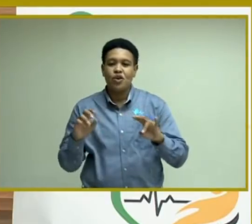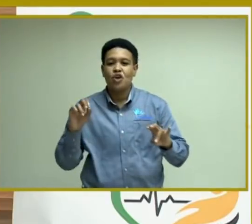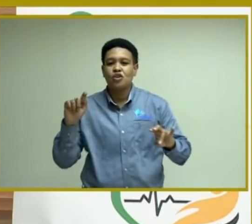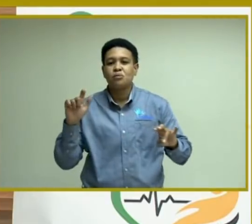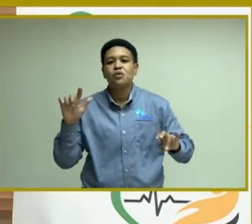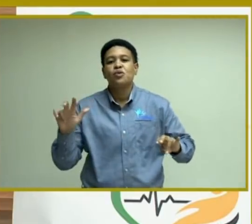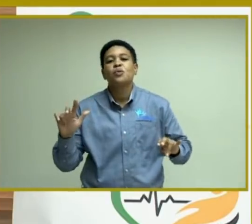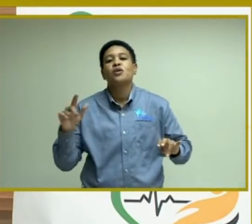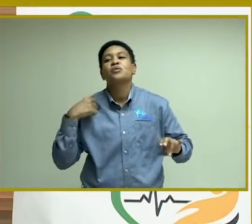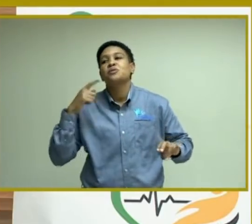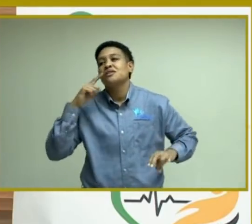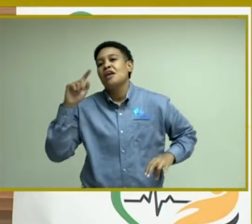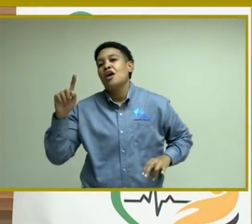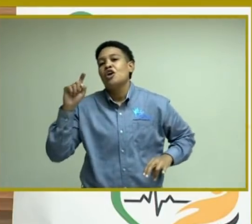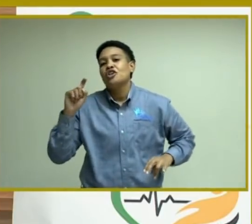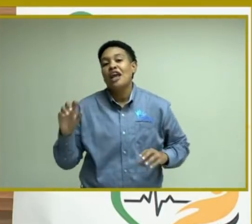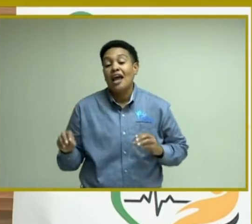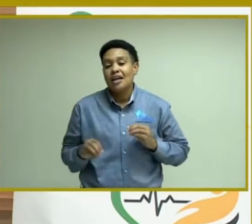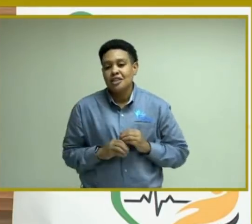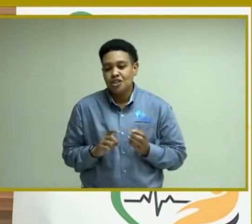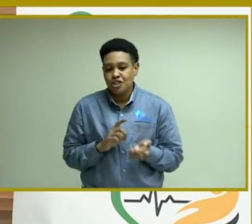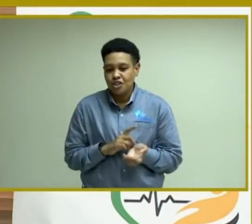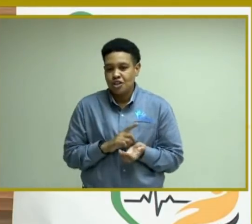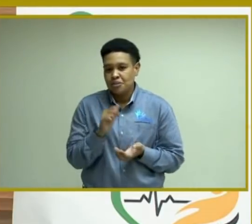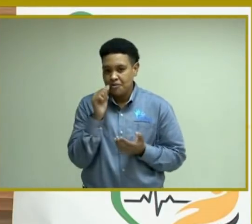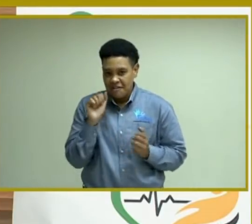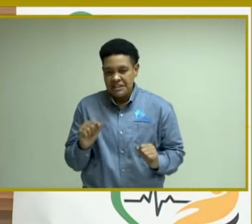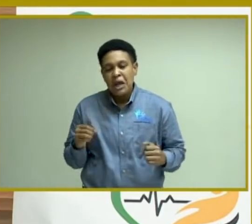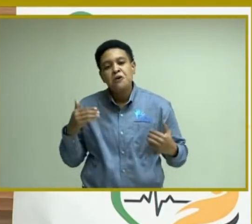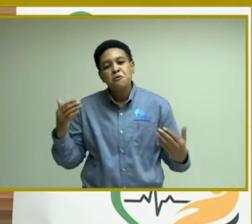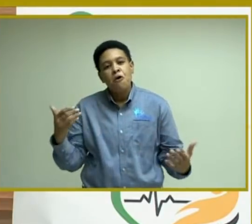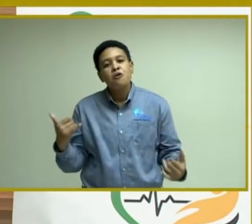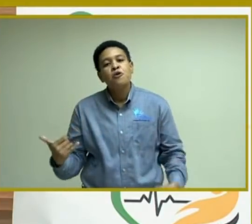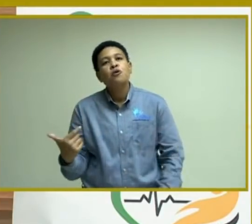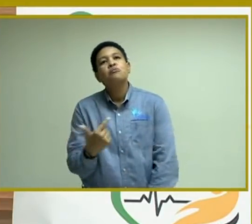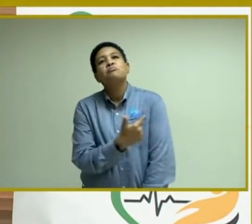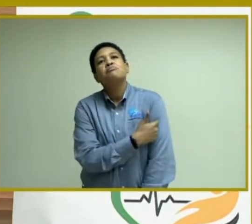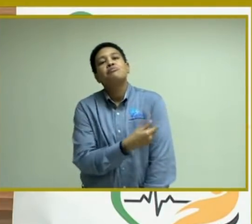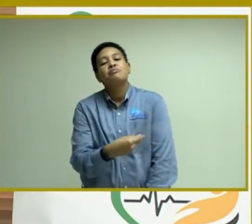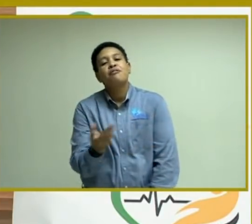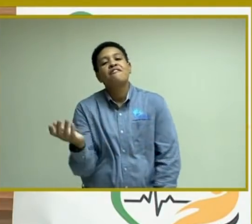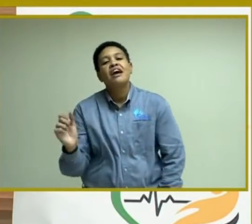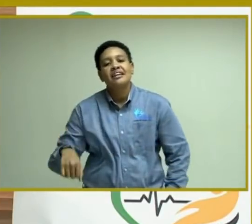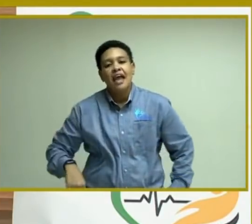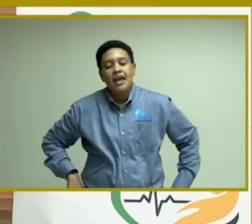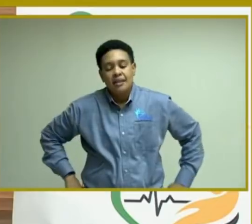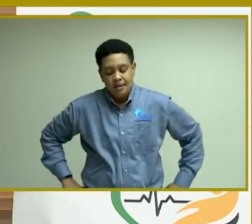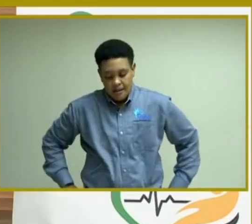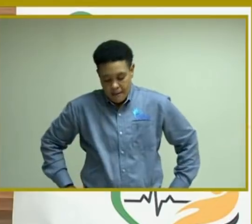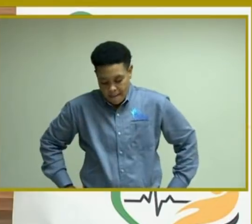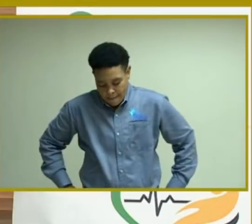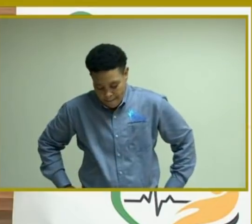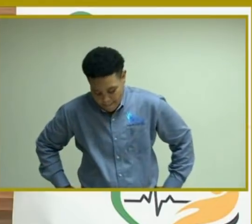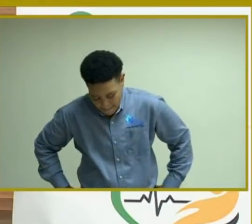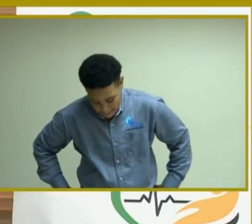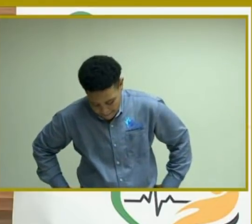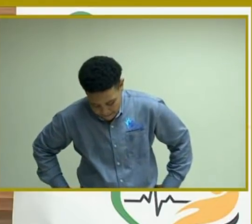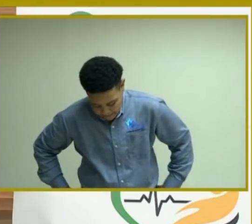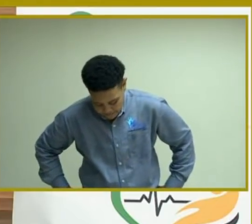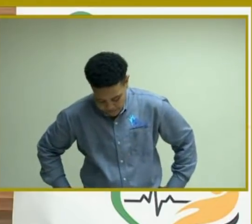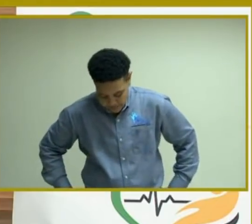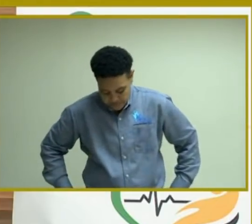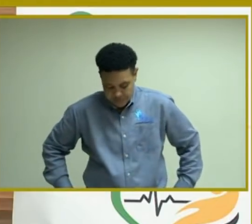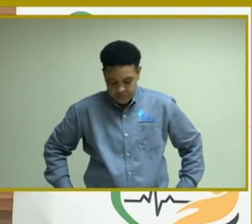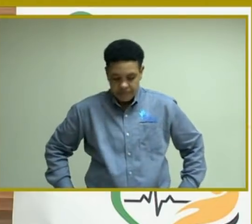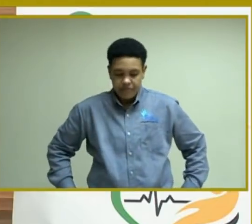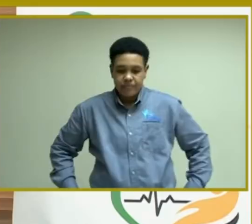saying 100 additional or 100 private doctors will get doses of the vaccine and can offer the vaccine within